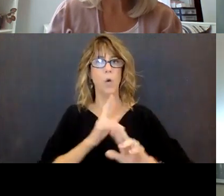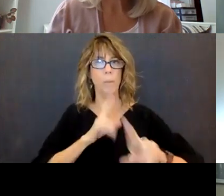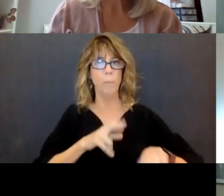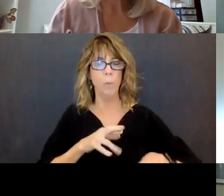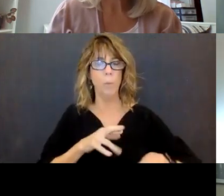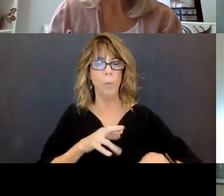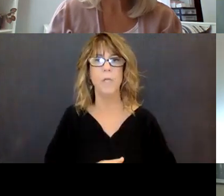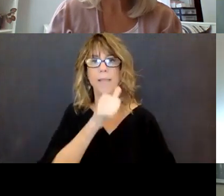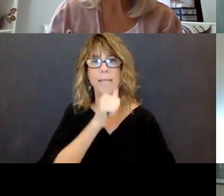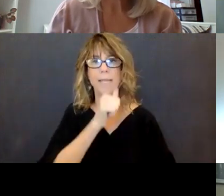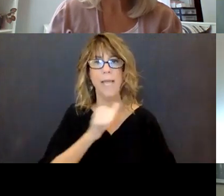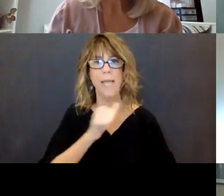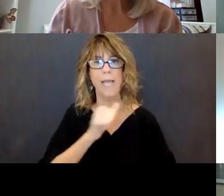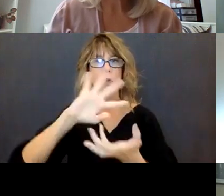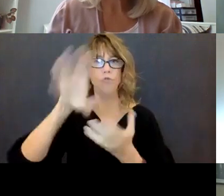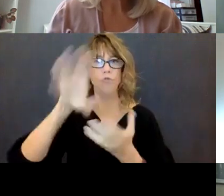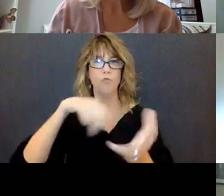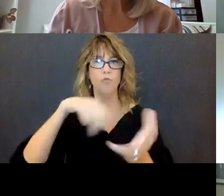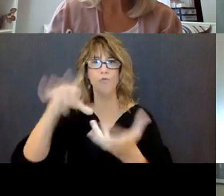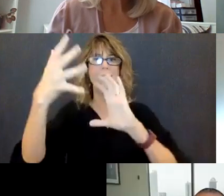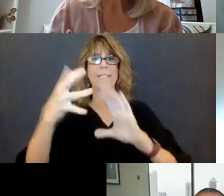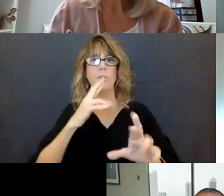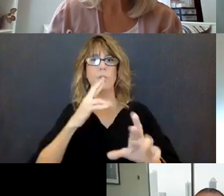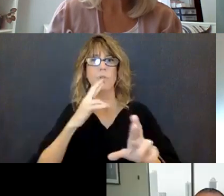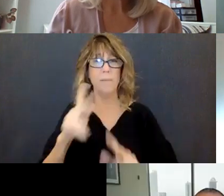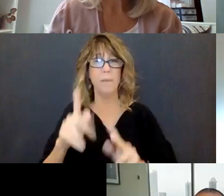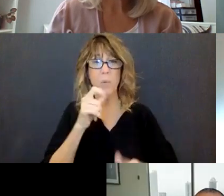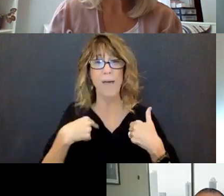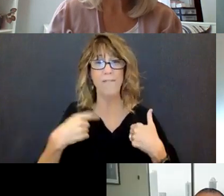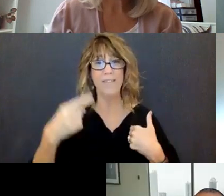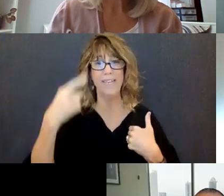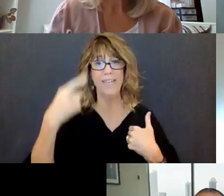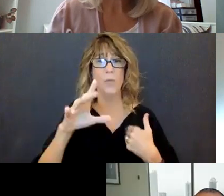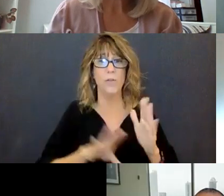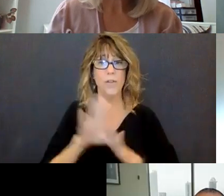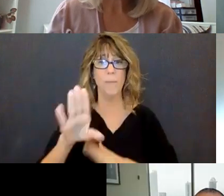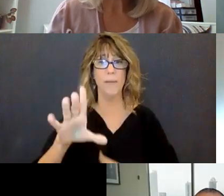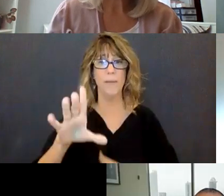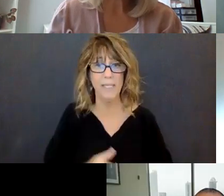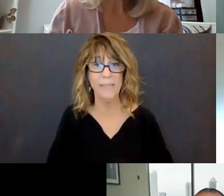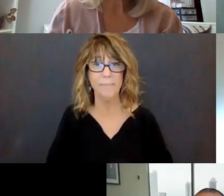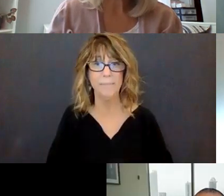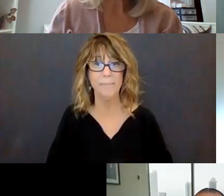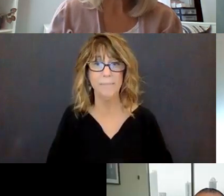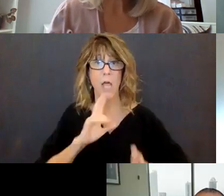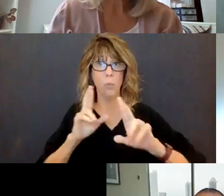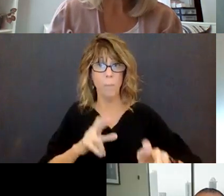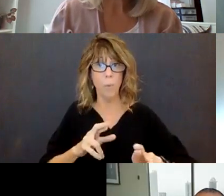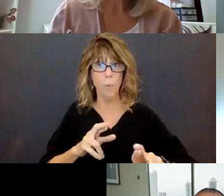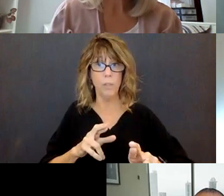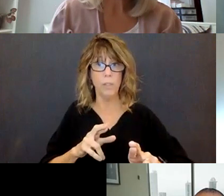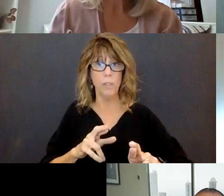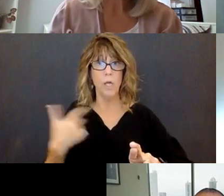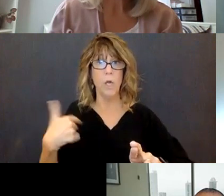Arizona's crisis response and people who have intellectual and developmental disabilities. And in that report, the feedback, really we came